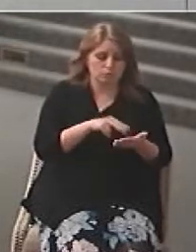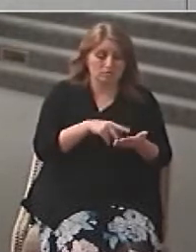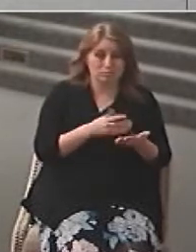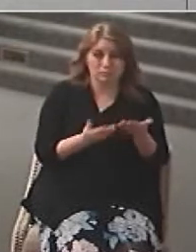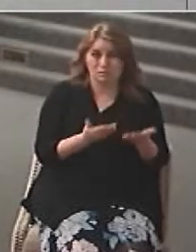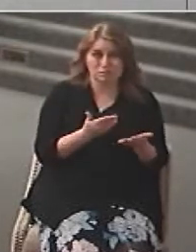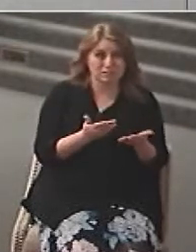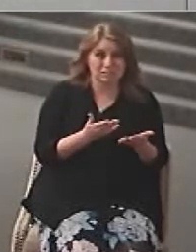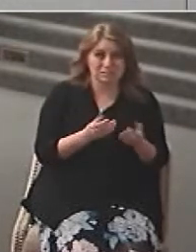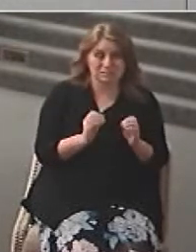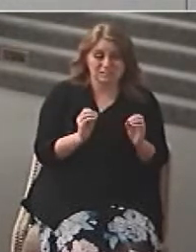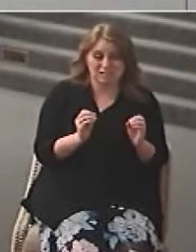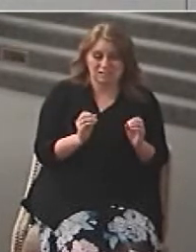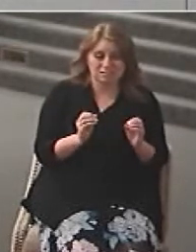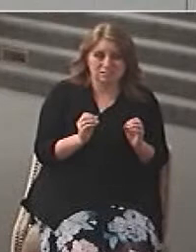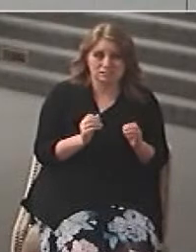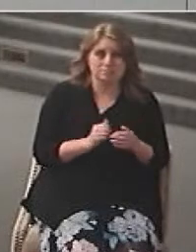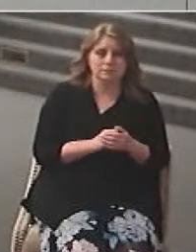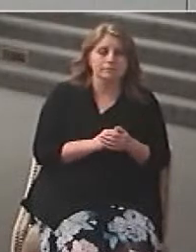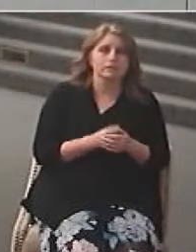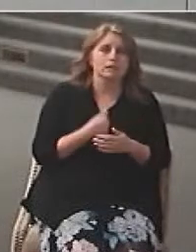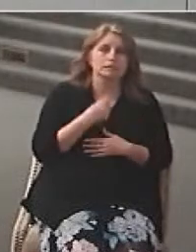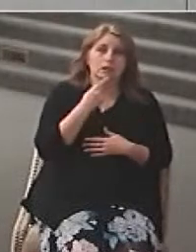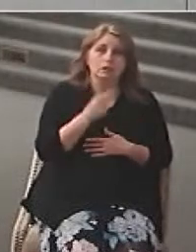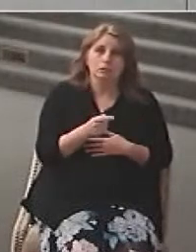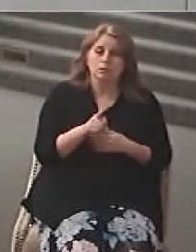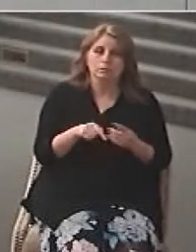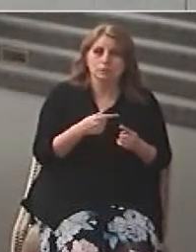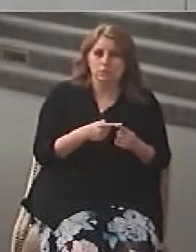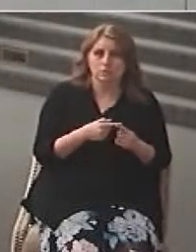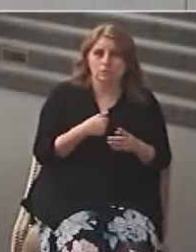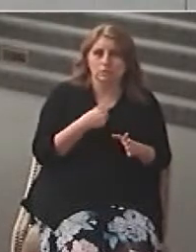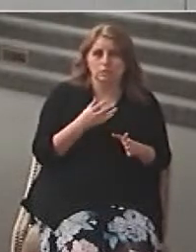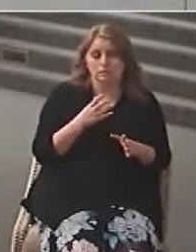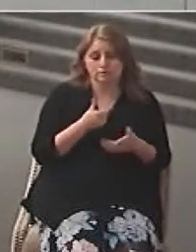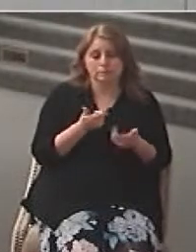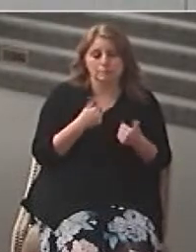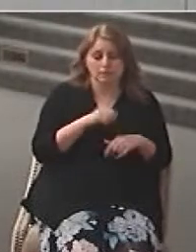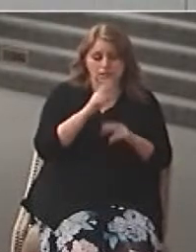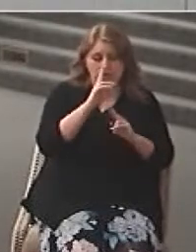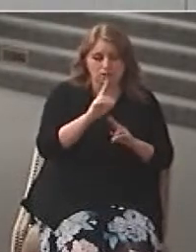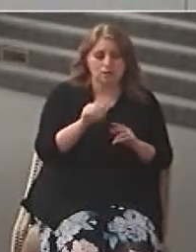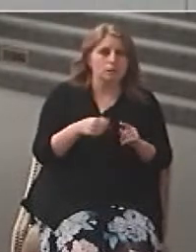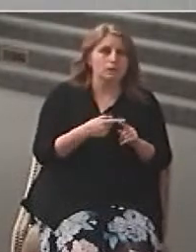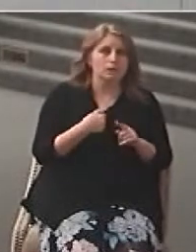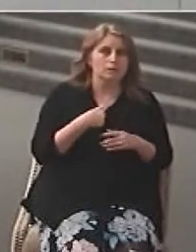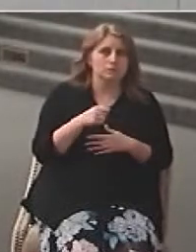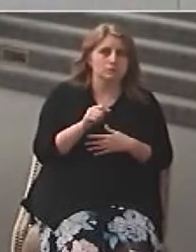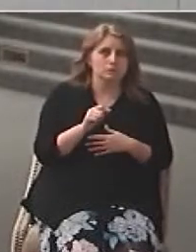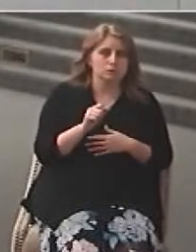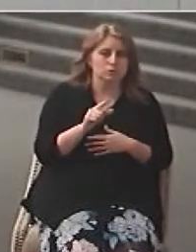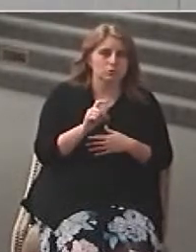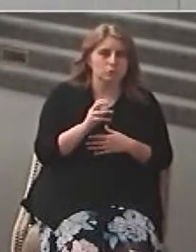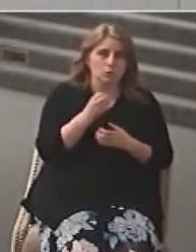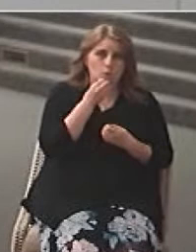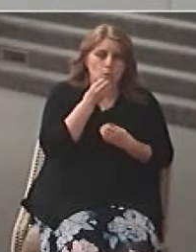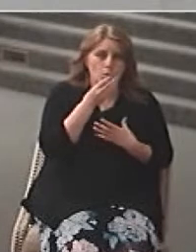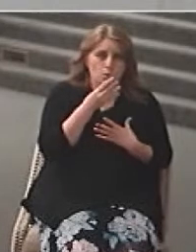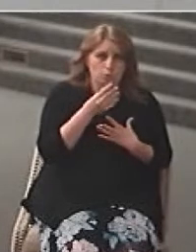non-existent. I'll tell you, when I was, let's just be honest, when I was lukewarm, I did not read